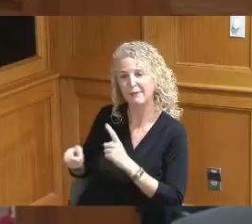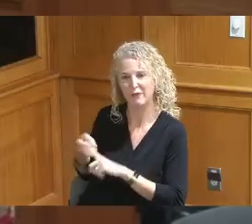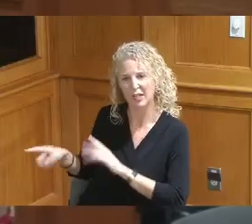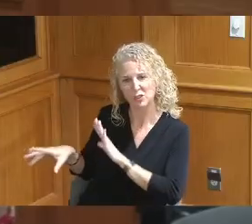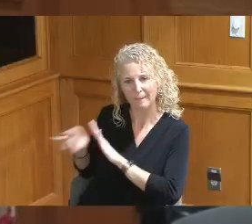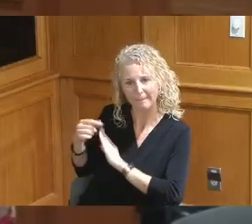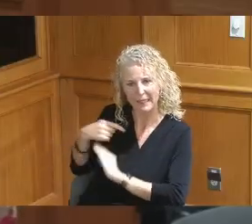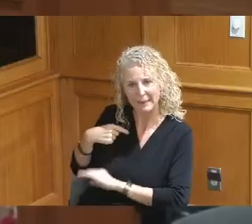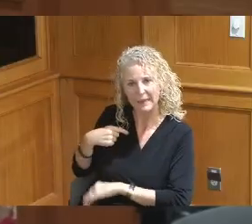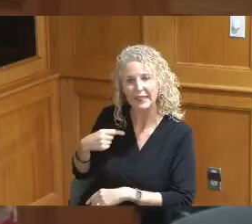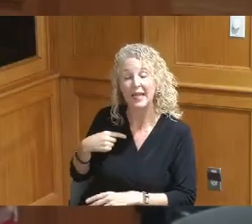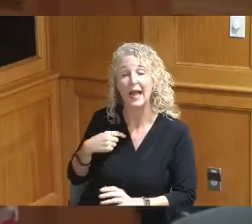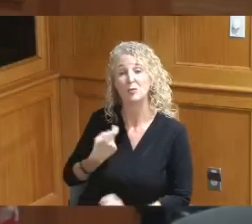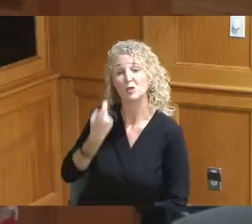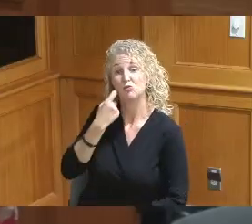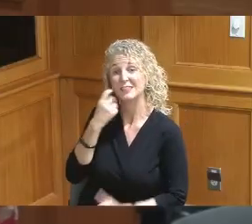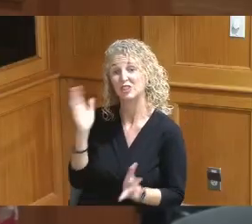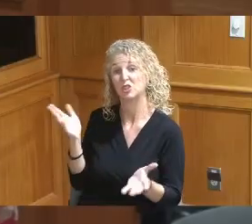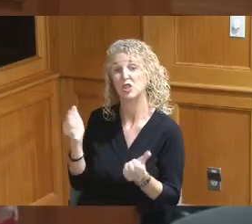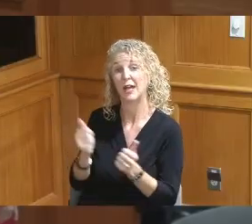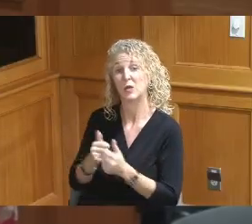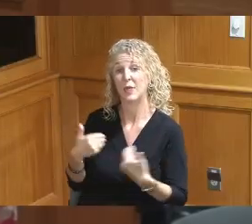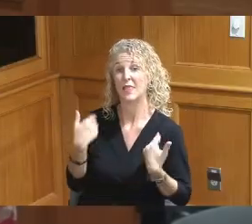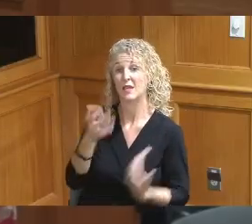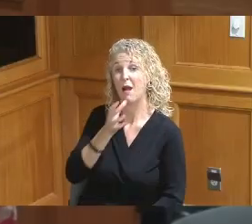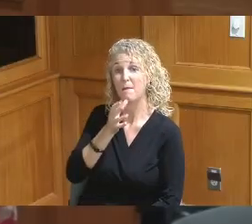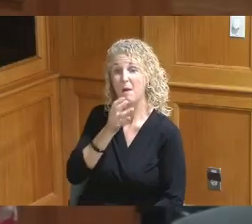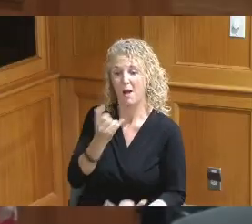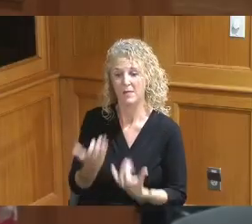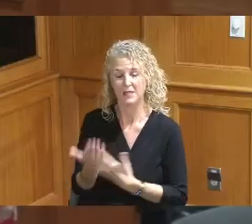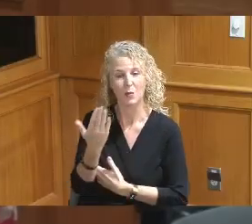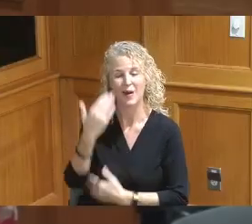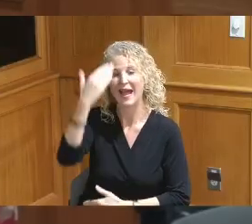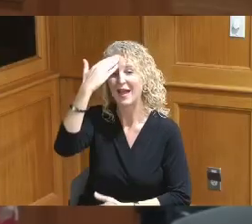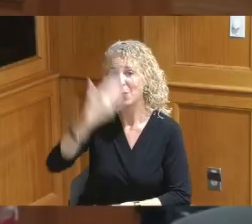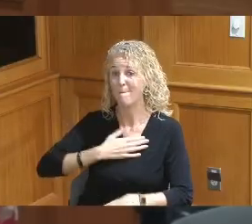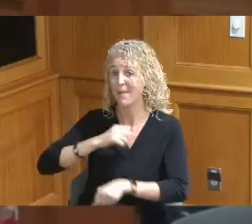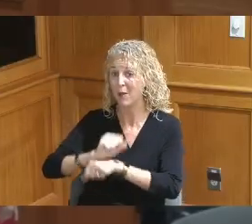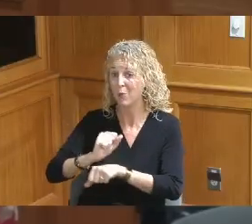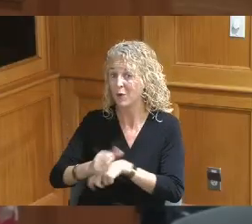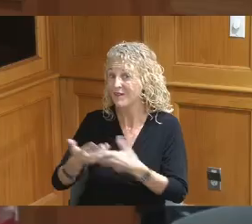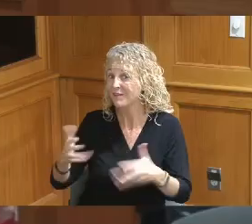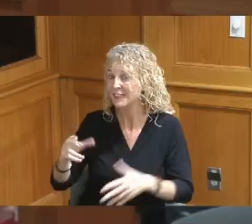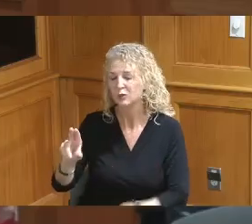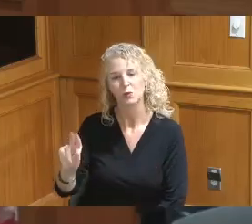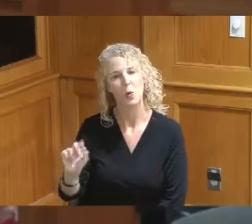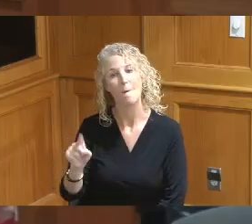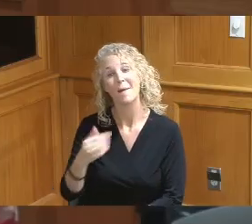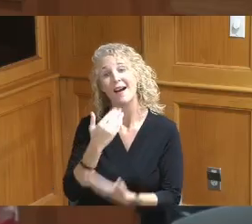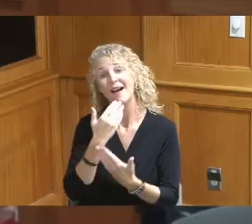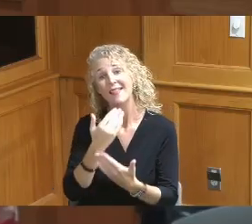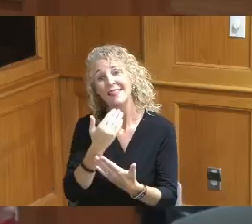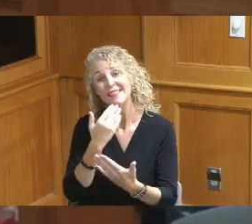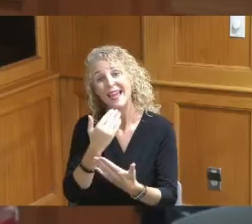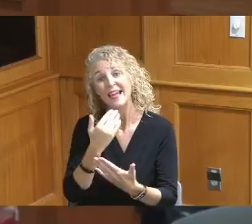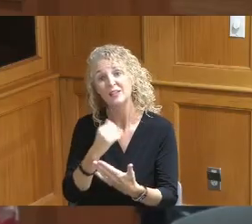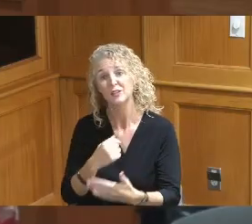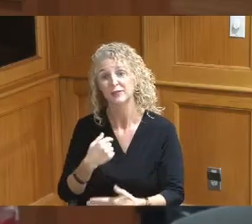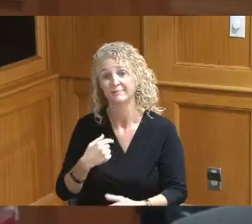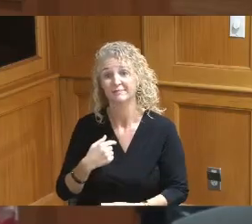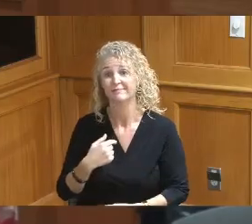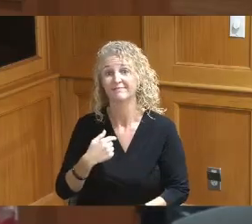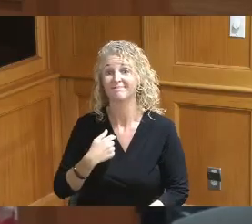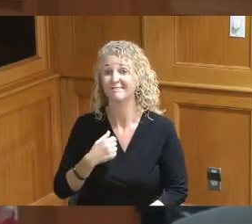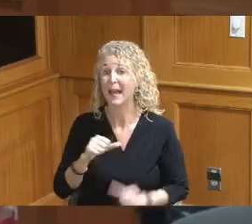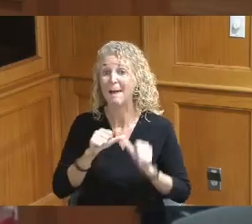I was speaking with a mother this morning. There's so much more work to do, but I do want to say thank you. And I'm not going to stop until the air is out